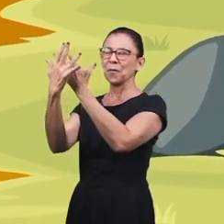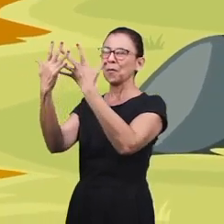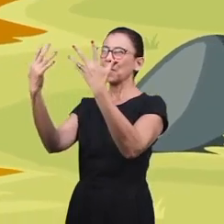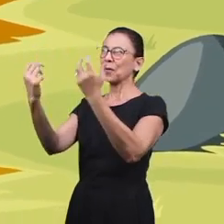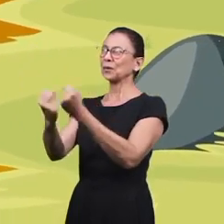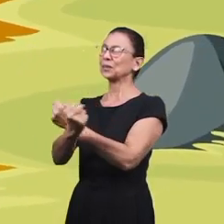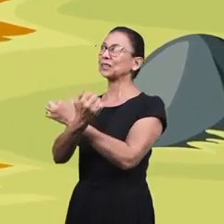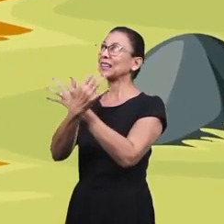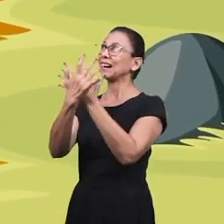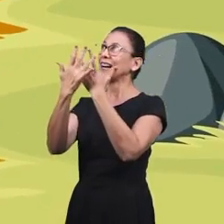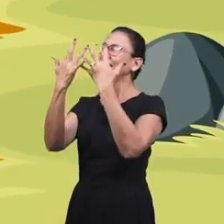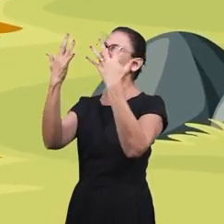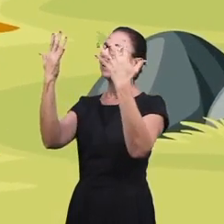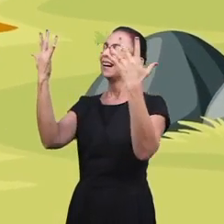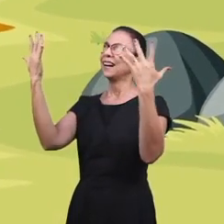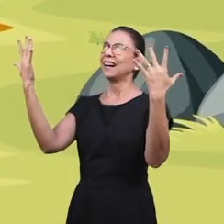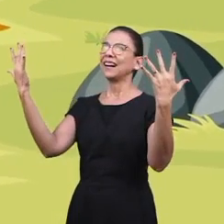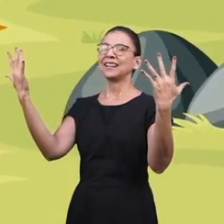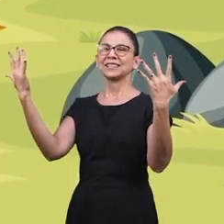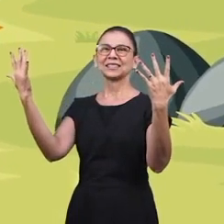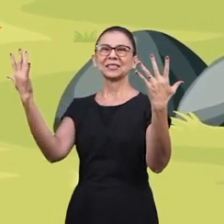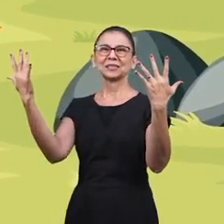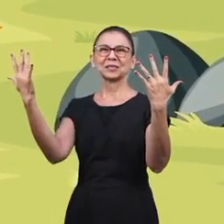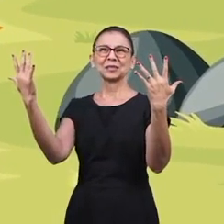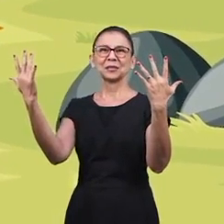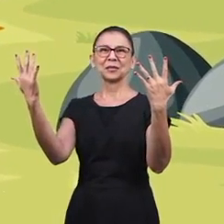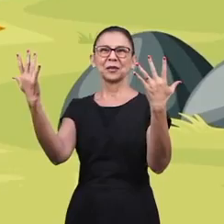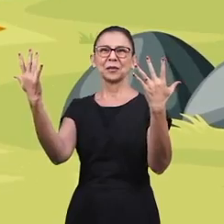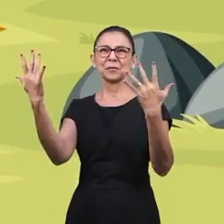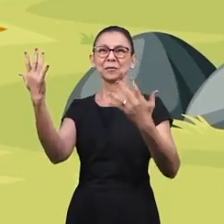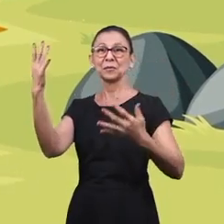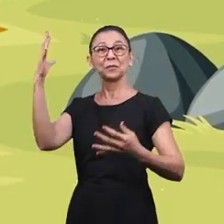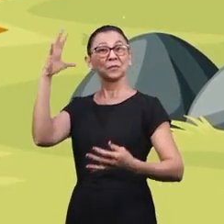shining the light of Jesus' love.